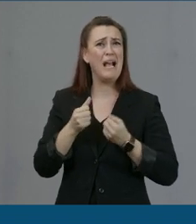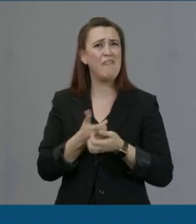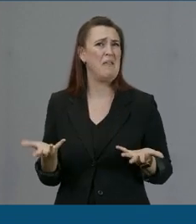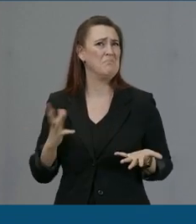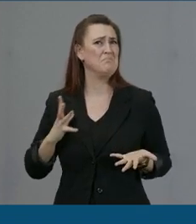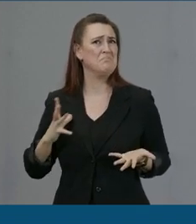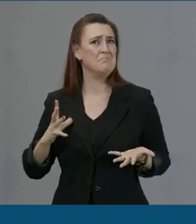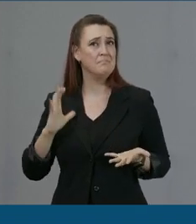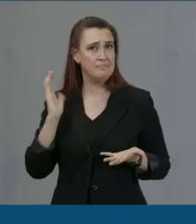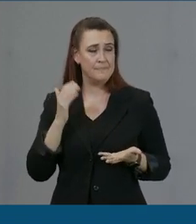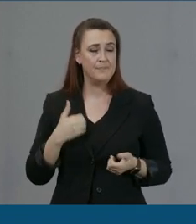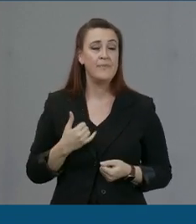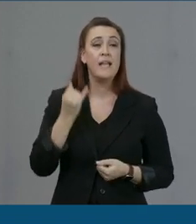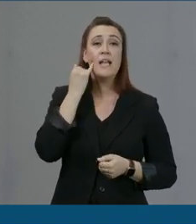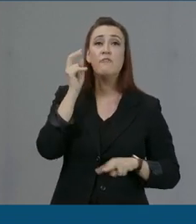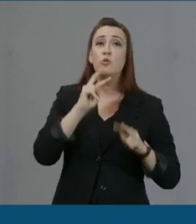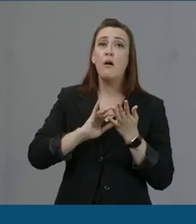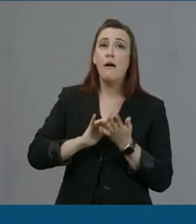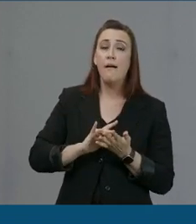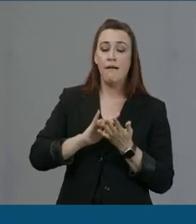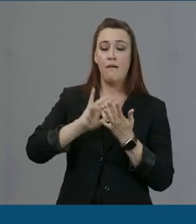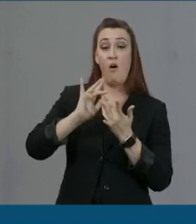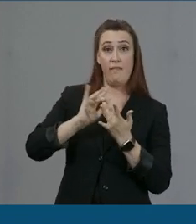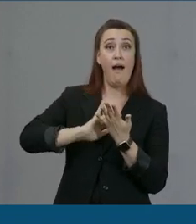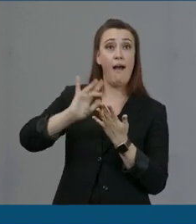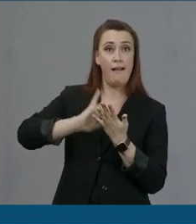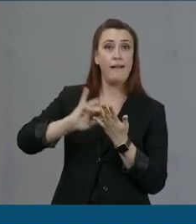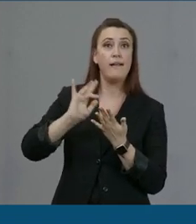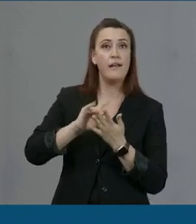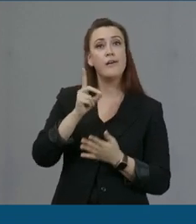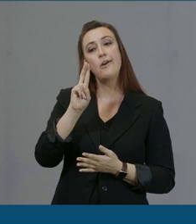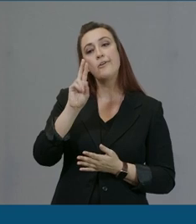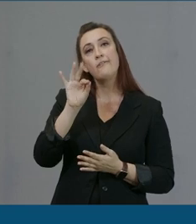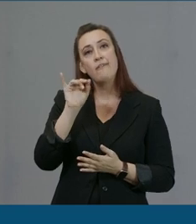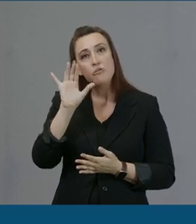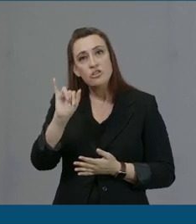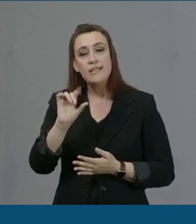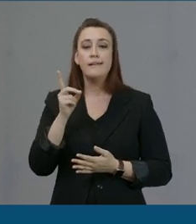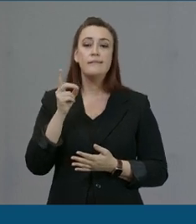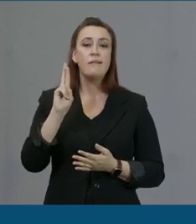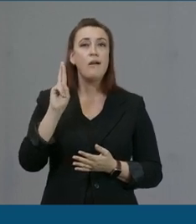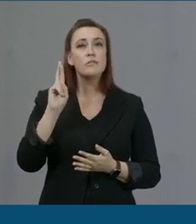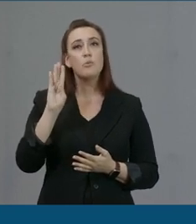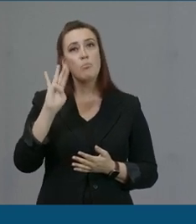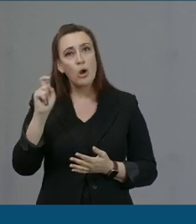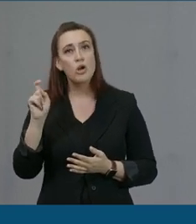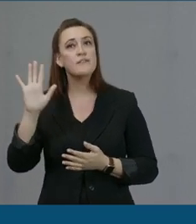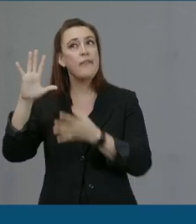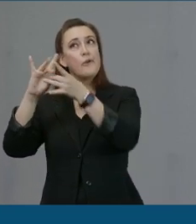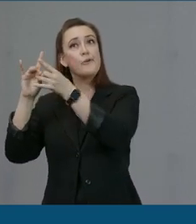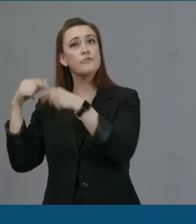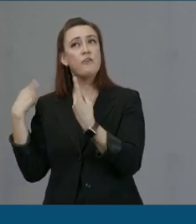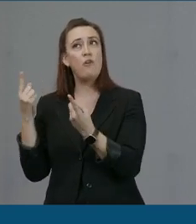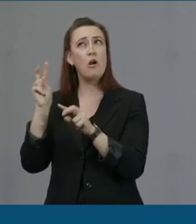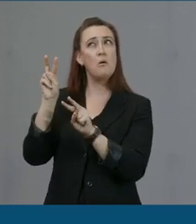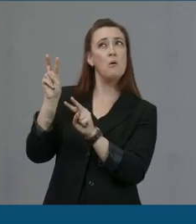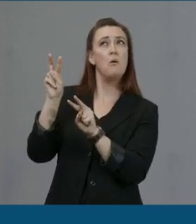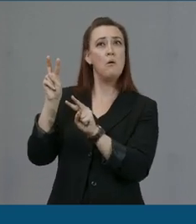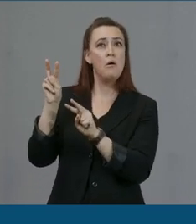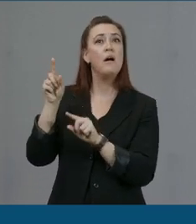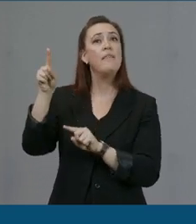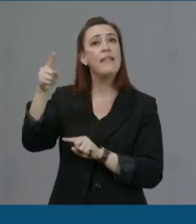together, it really comes to light that you begin with symptoms, and it makes sense that if you have symptoms, you need